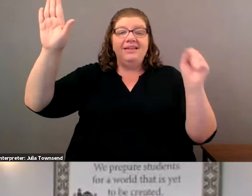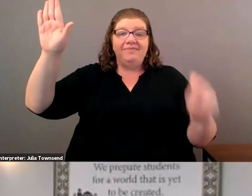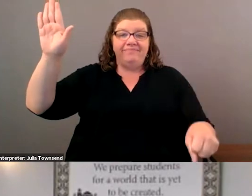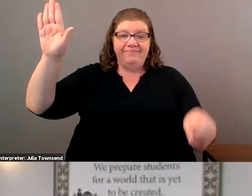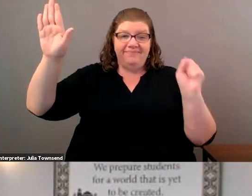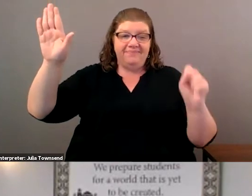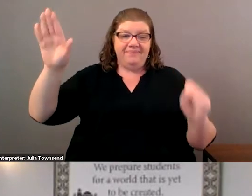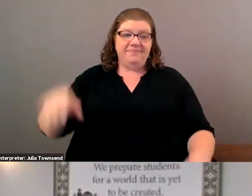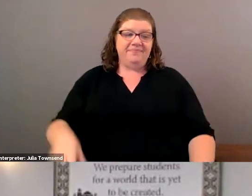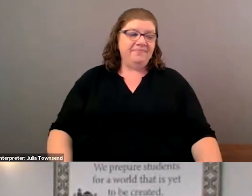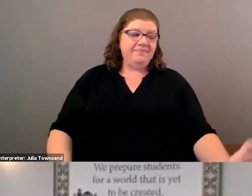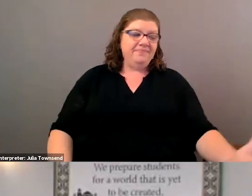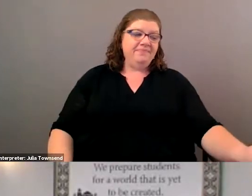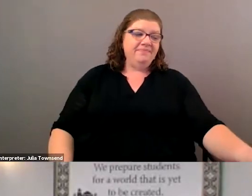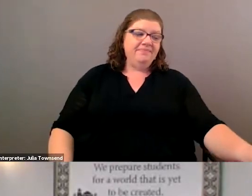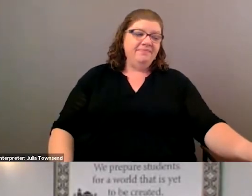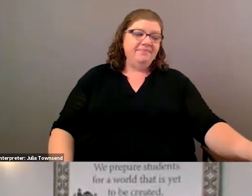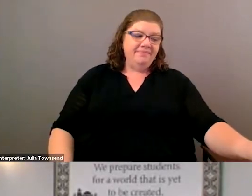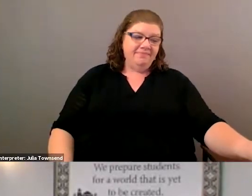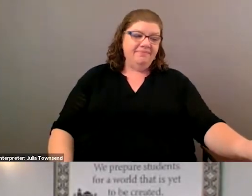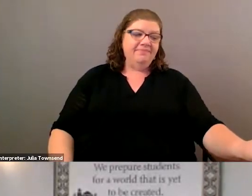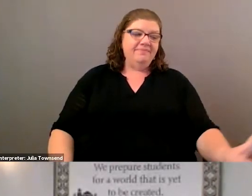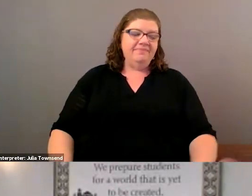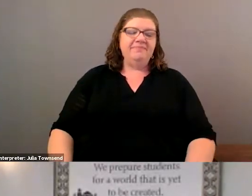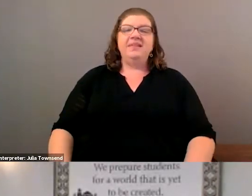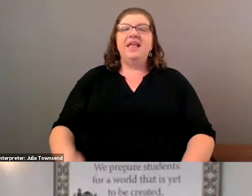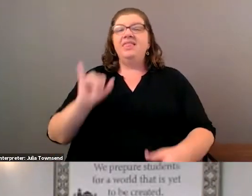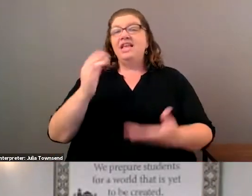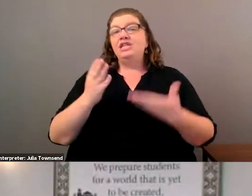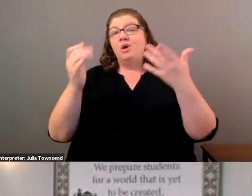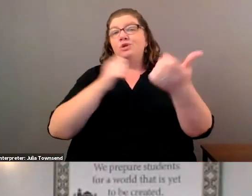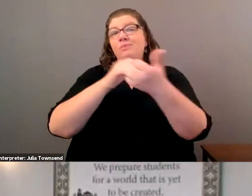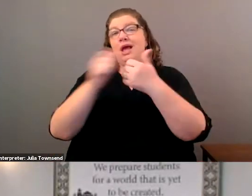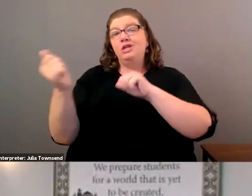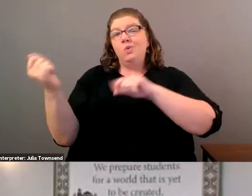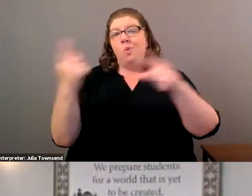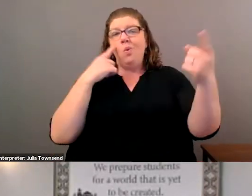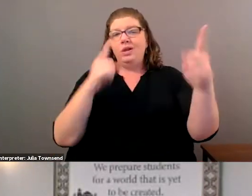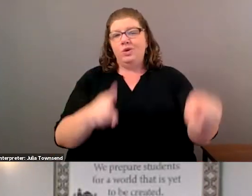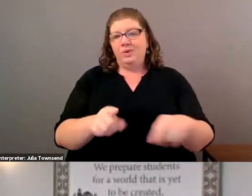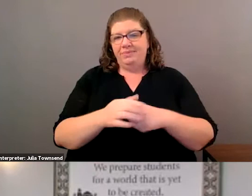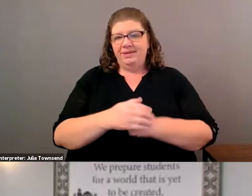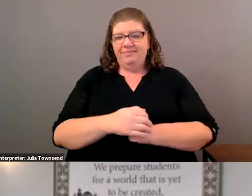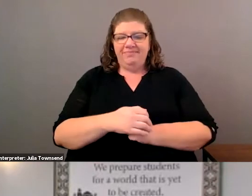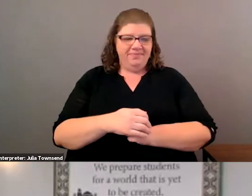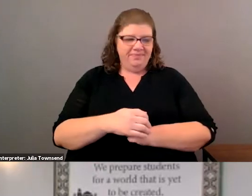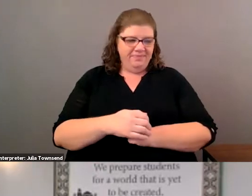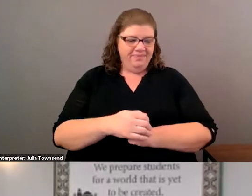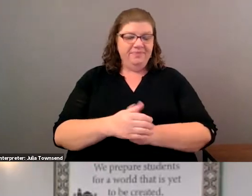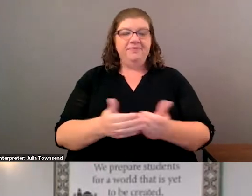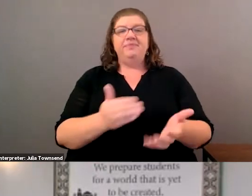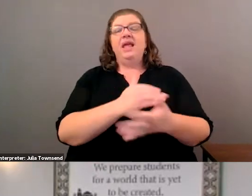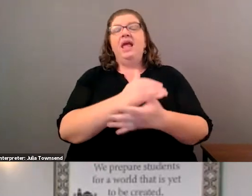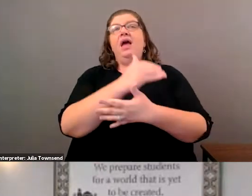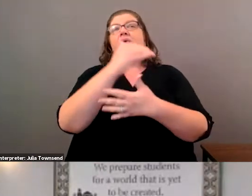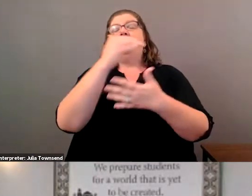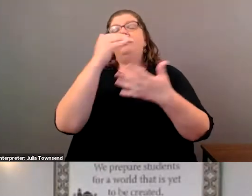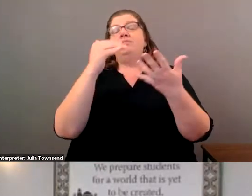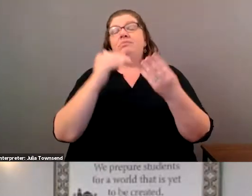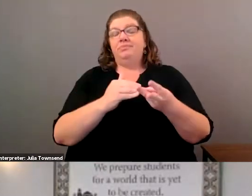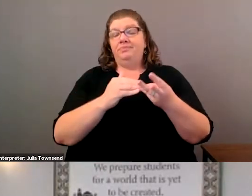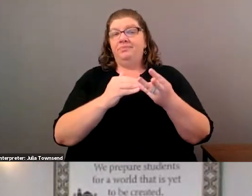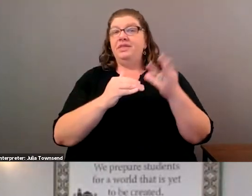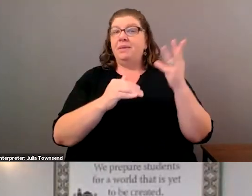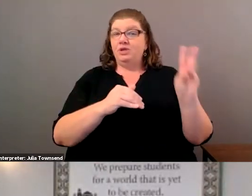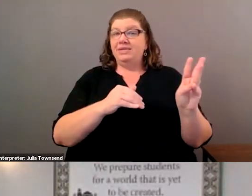your hand. Aye. Aye. This motion passes unanimously. And now on to number 6, which